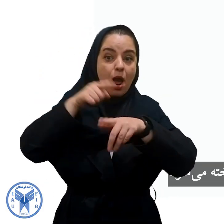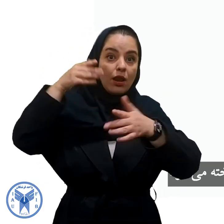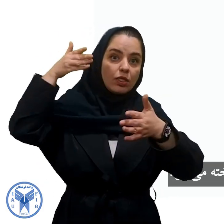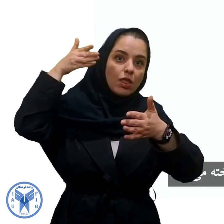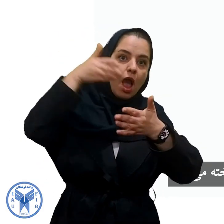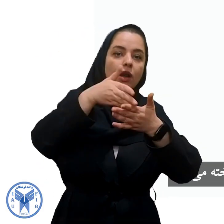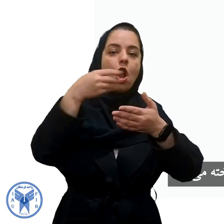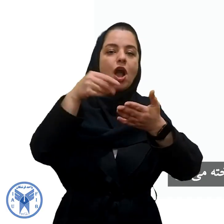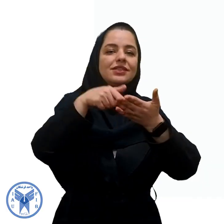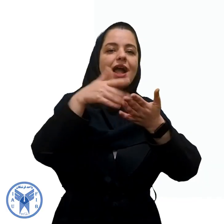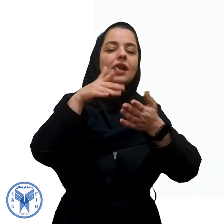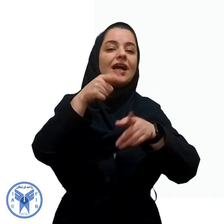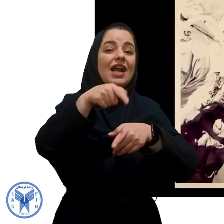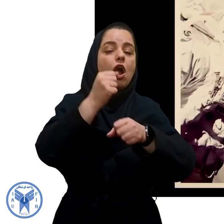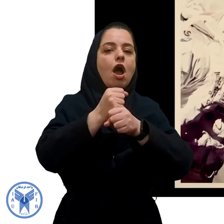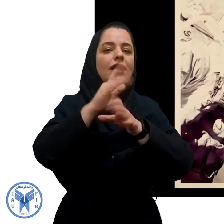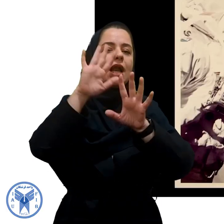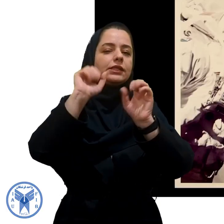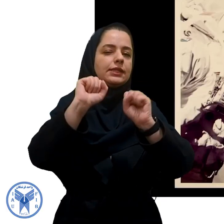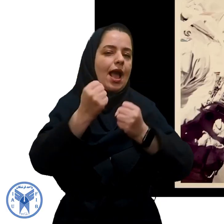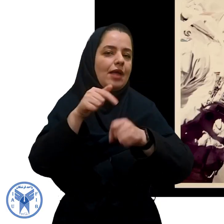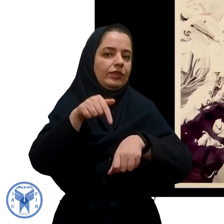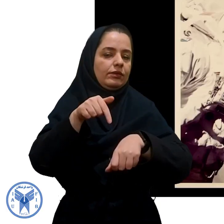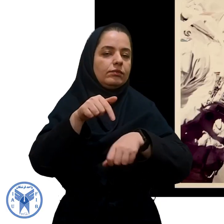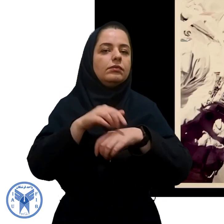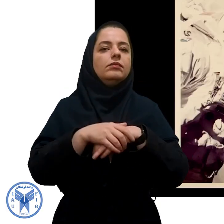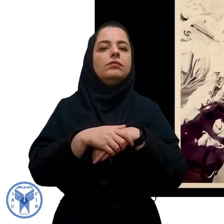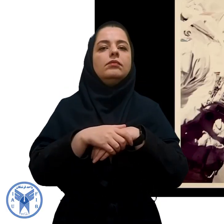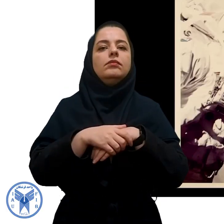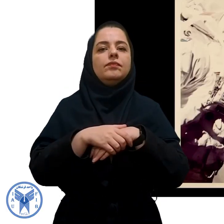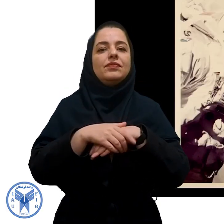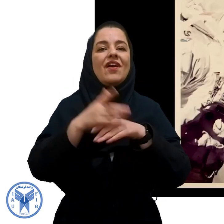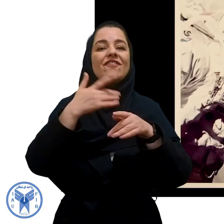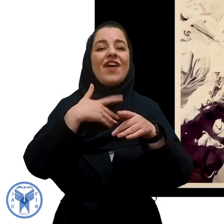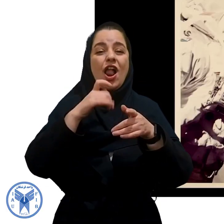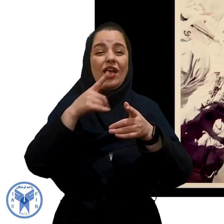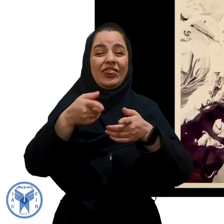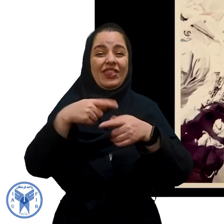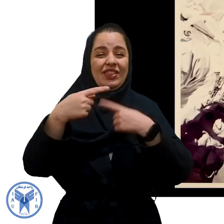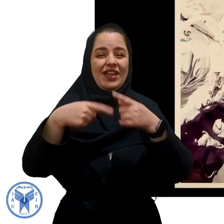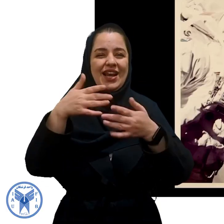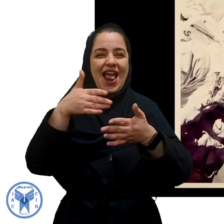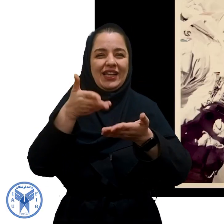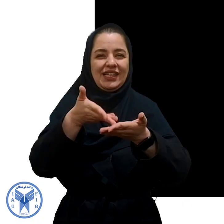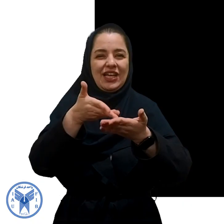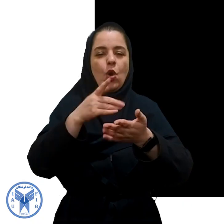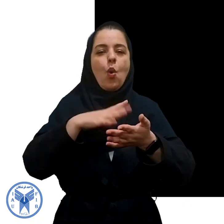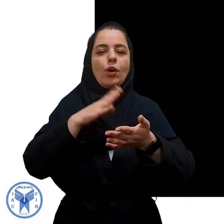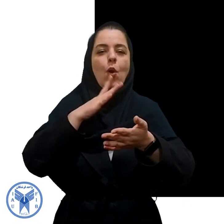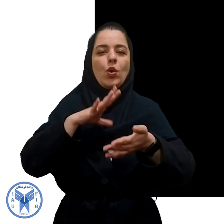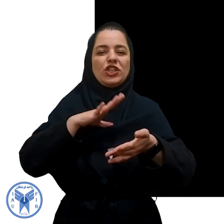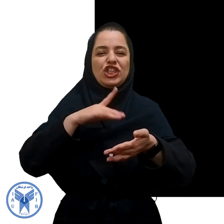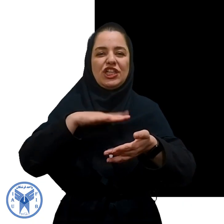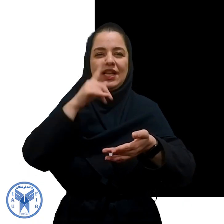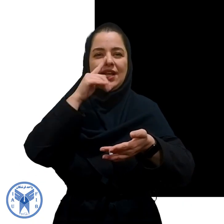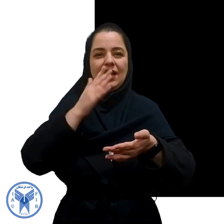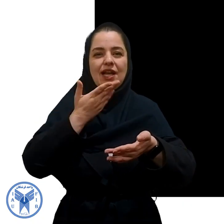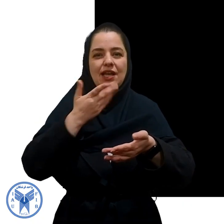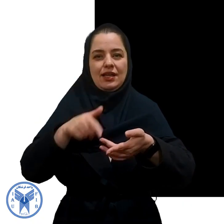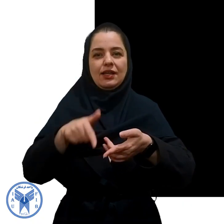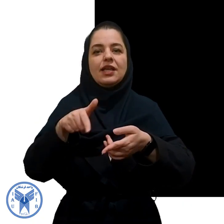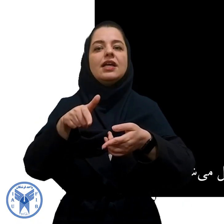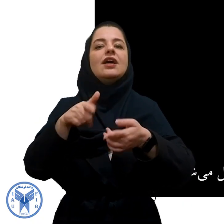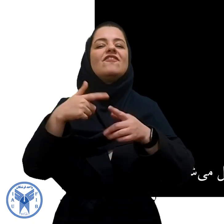the film simultaneously. It is rocket science. And so the chromogenic color